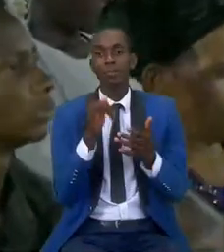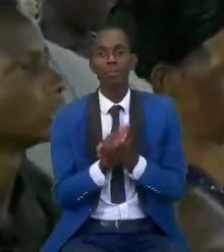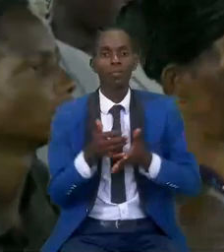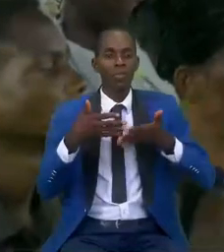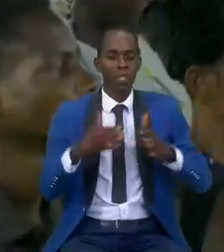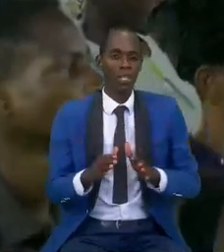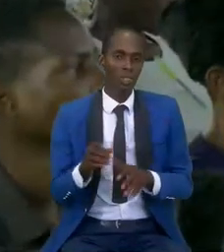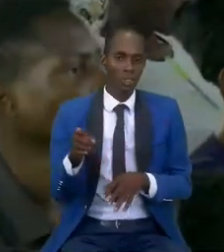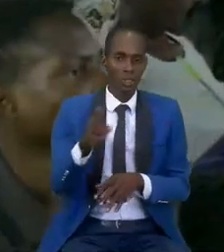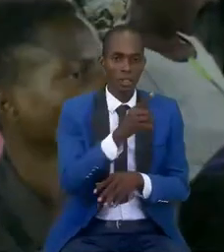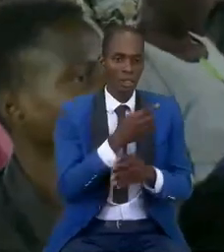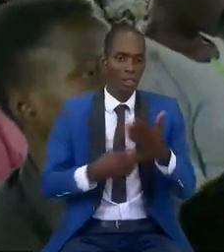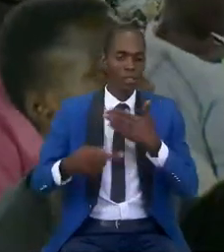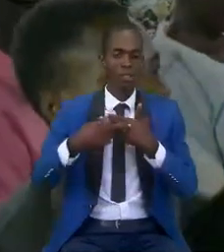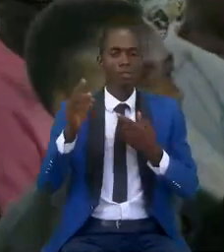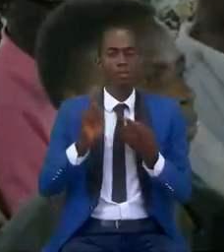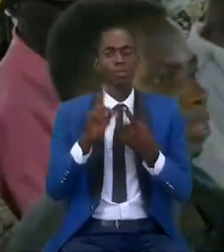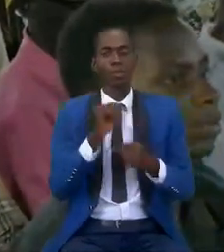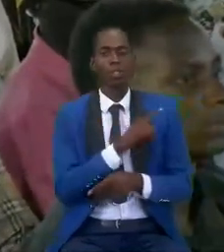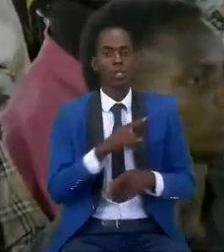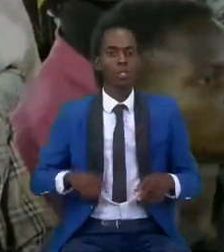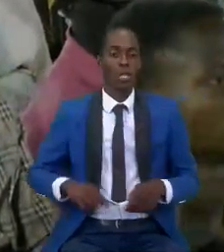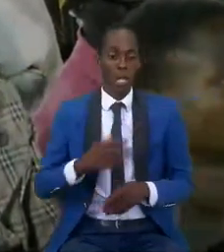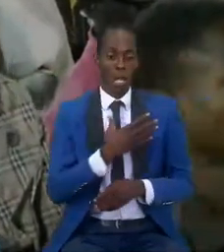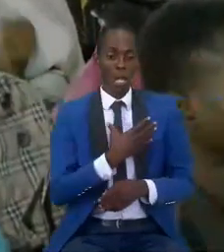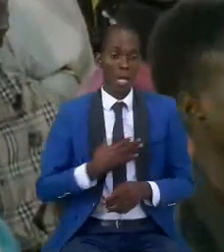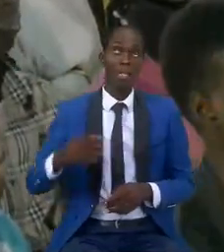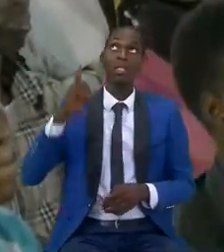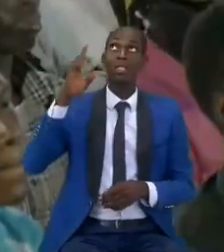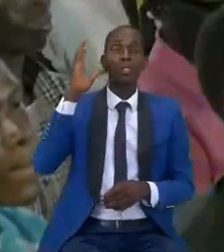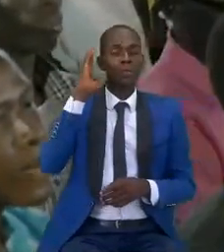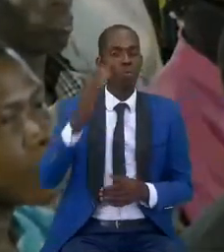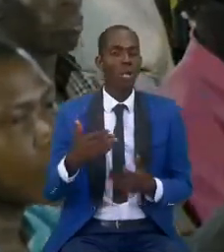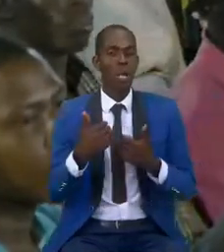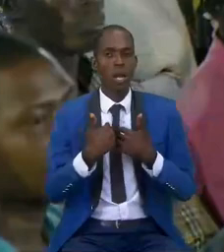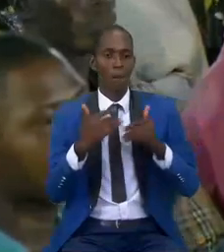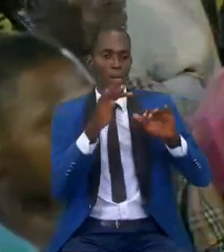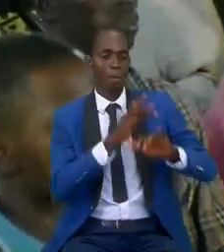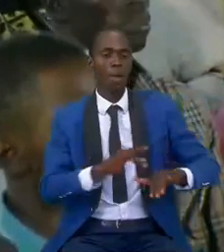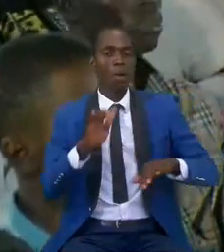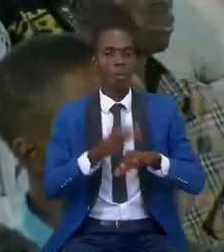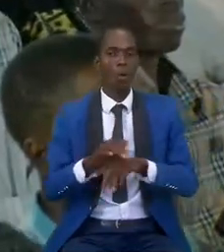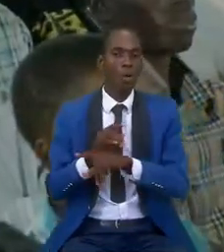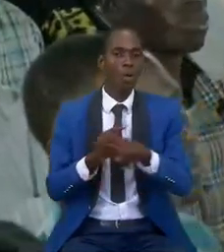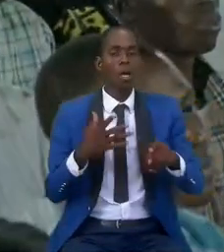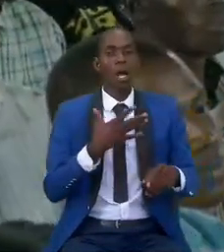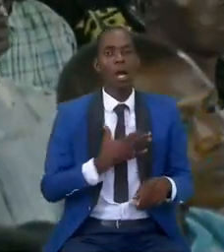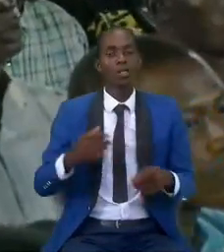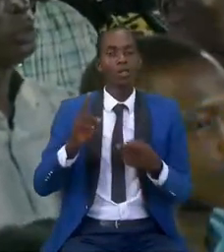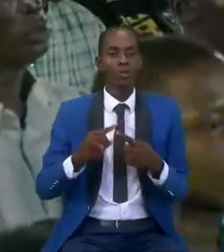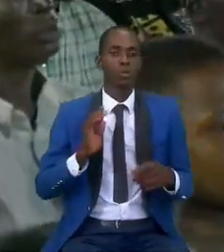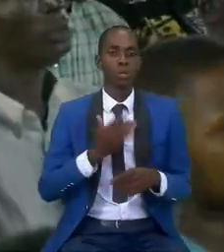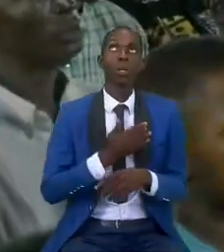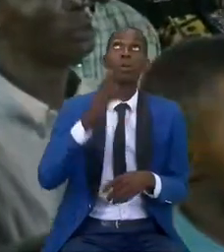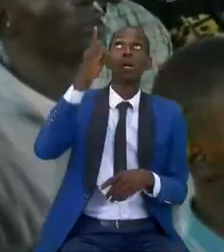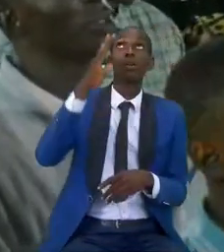mercy on on him and to our God for he will abundantly pardon pardon